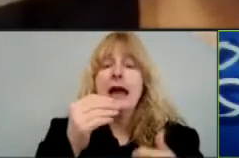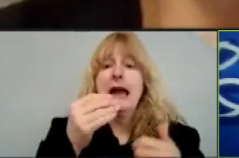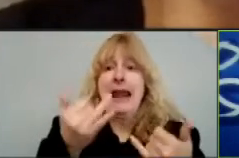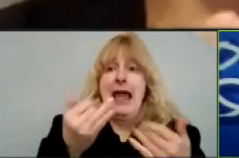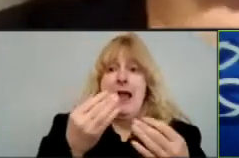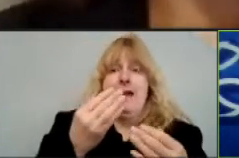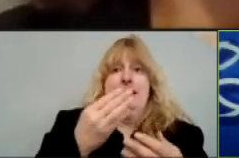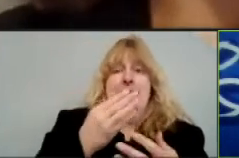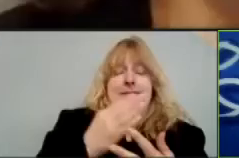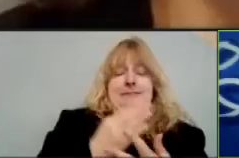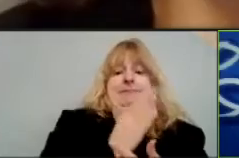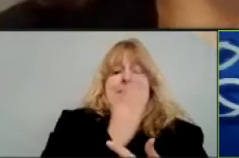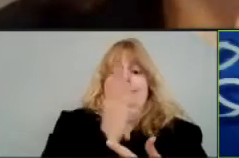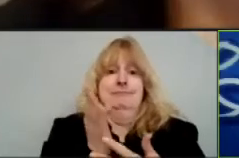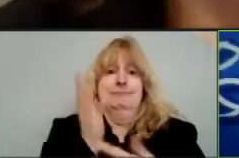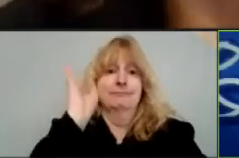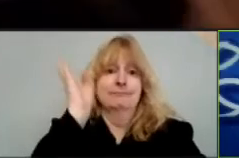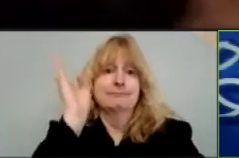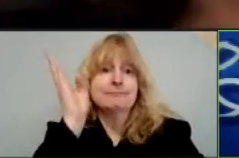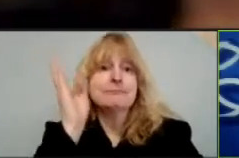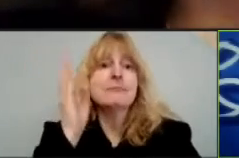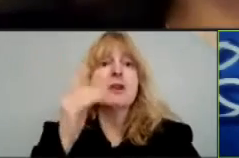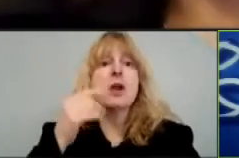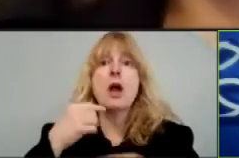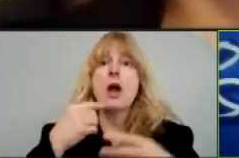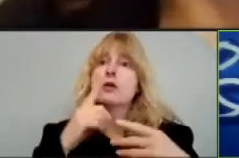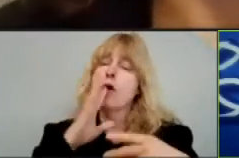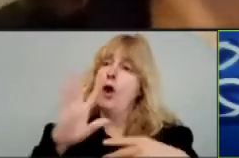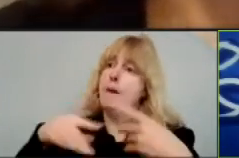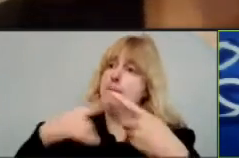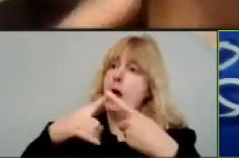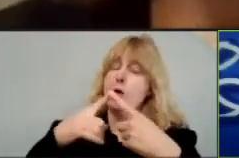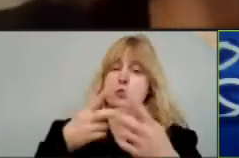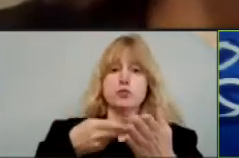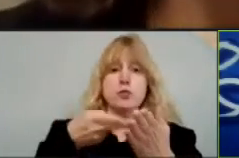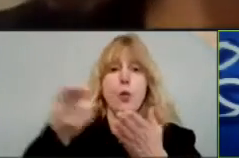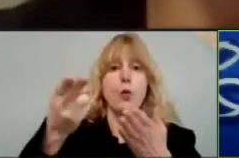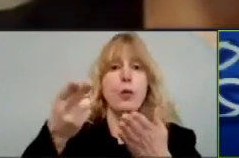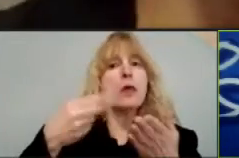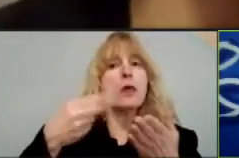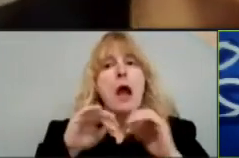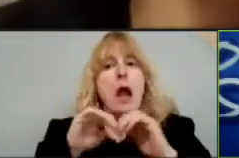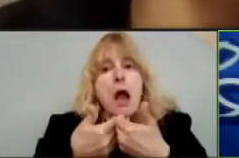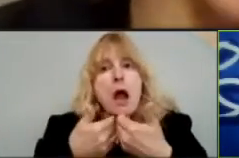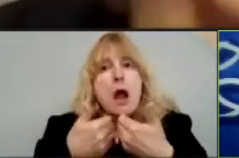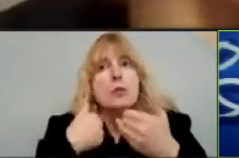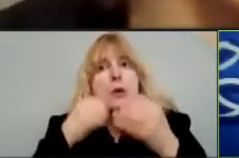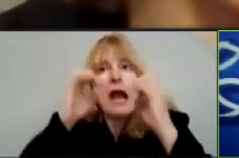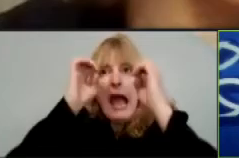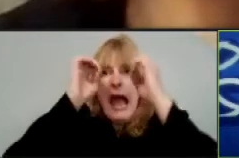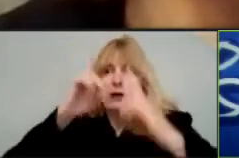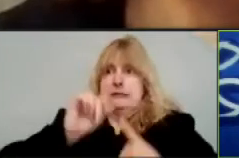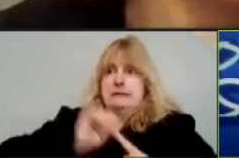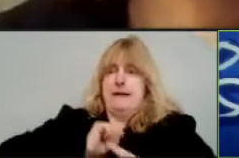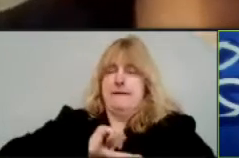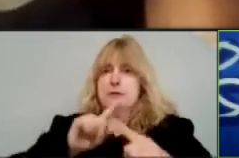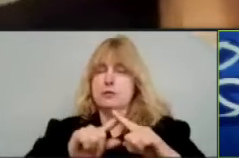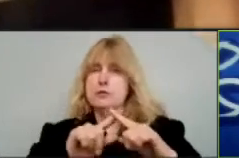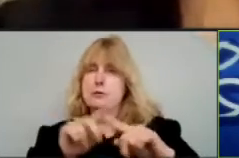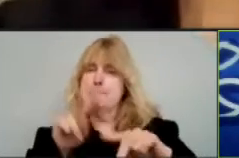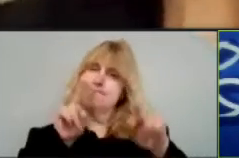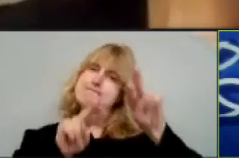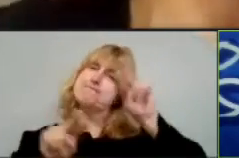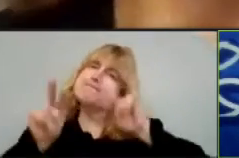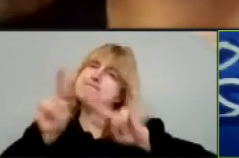we talk about truth, it's how do we educate ourselves so that we can discern, so we can better understand how do